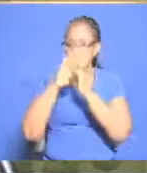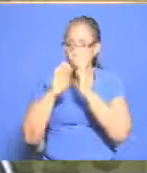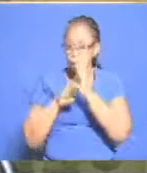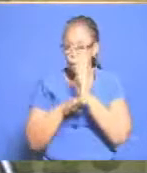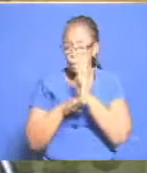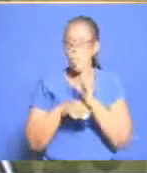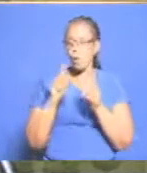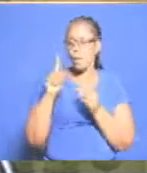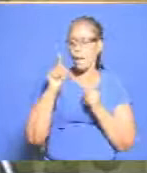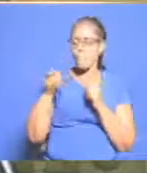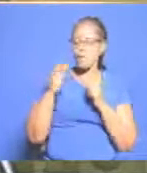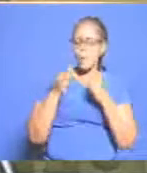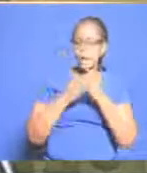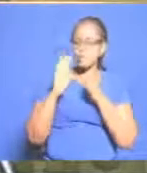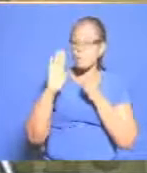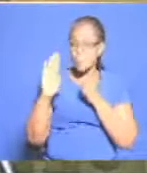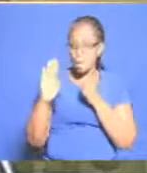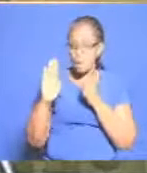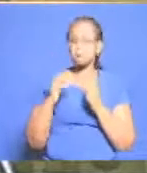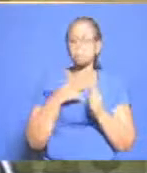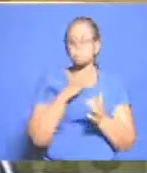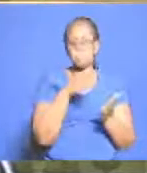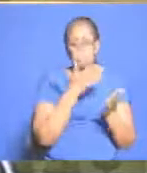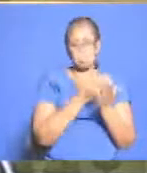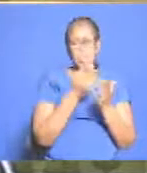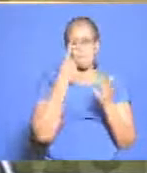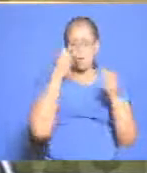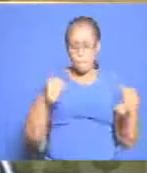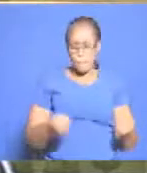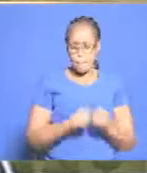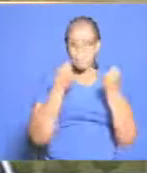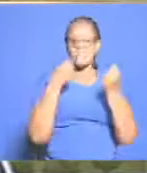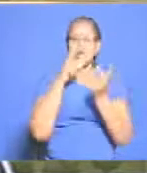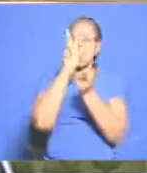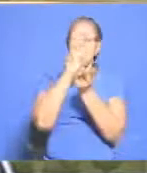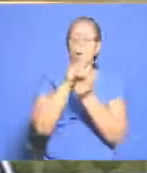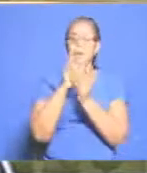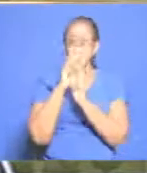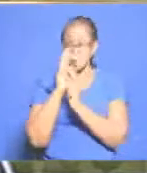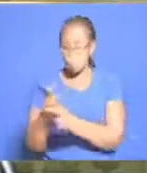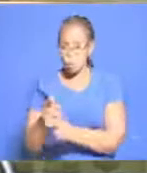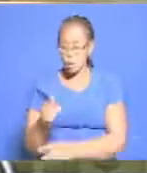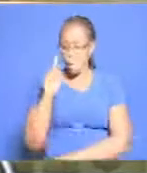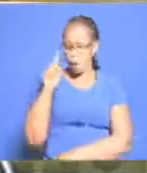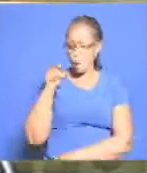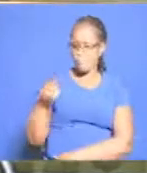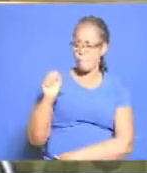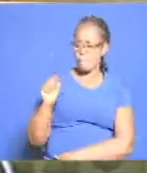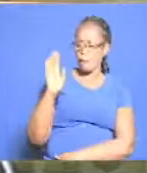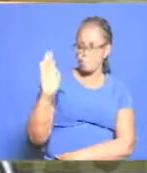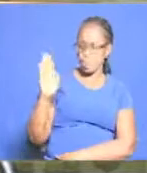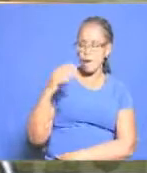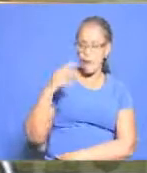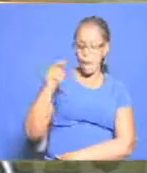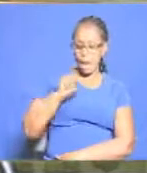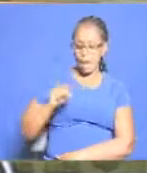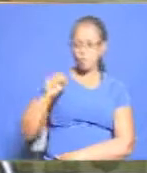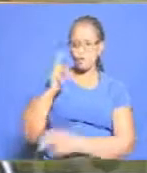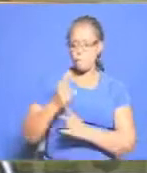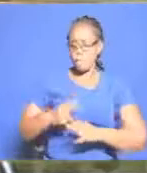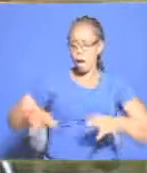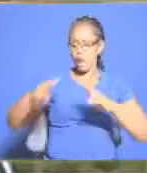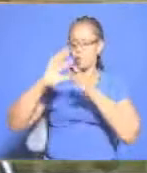1.8 billion has been proposed for the emergency locust response. Cash link 1.5 billion for the National Value Chain Support